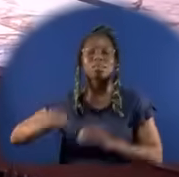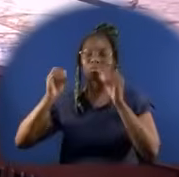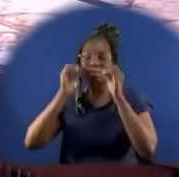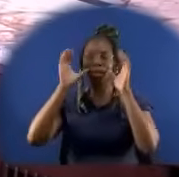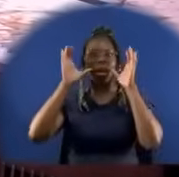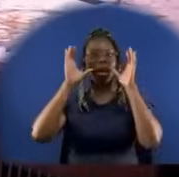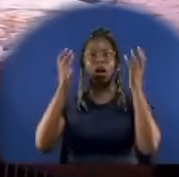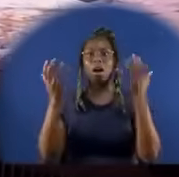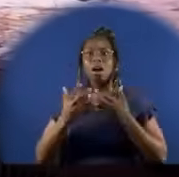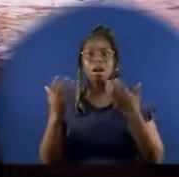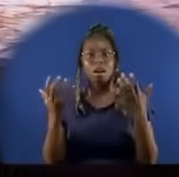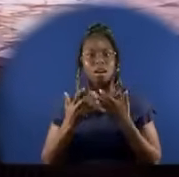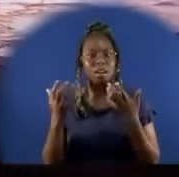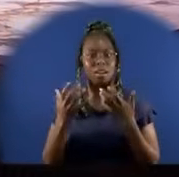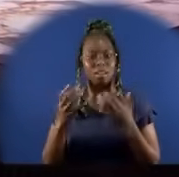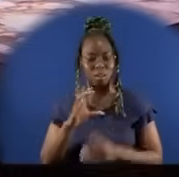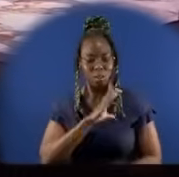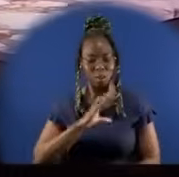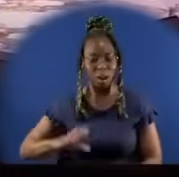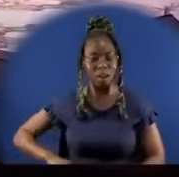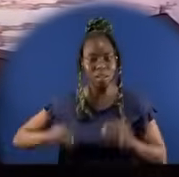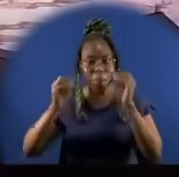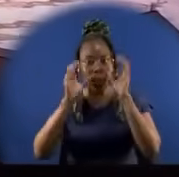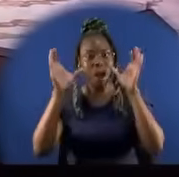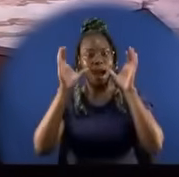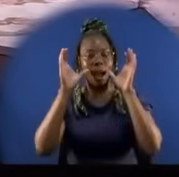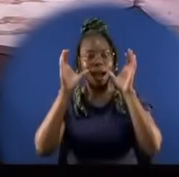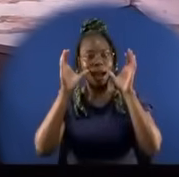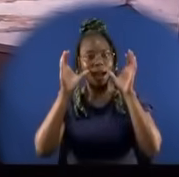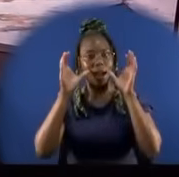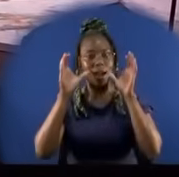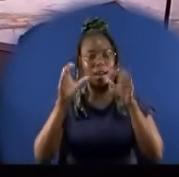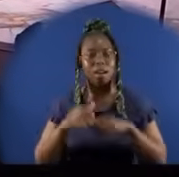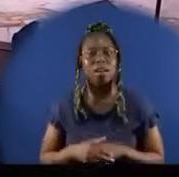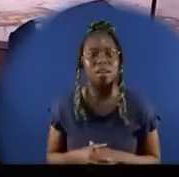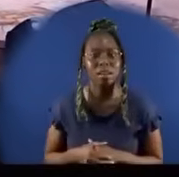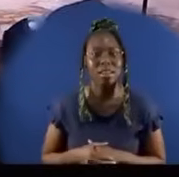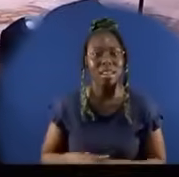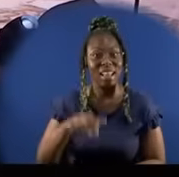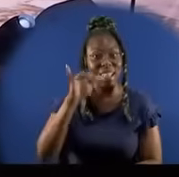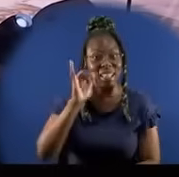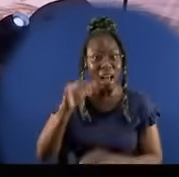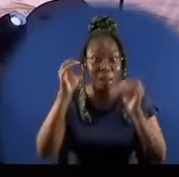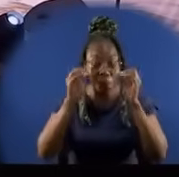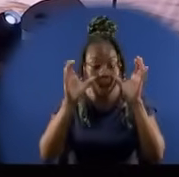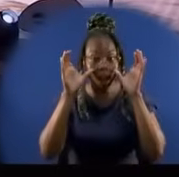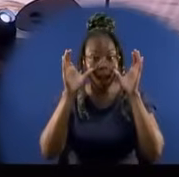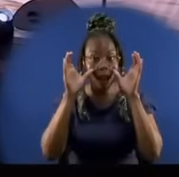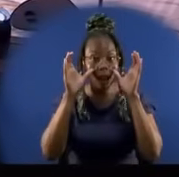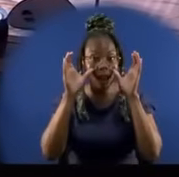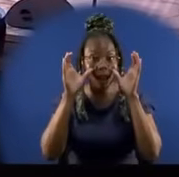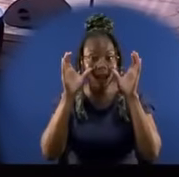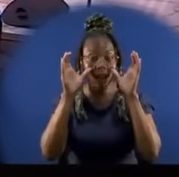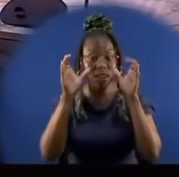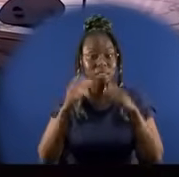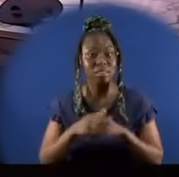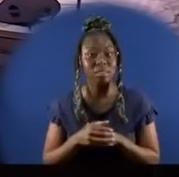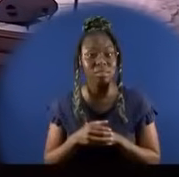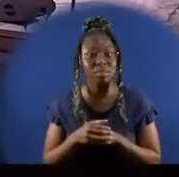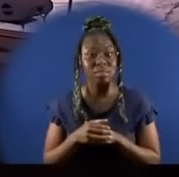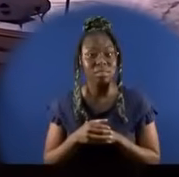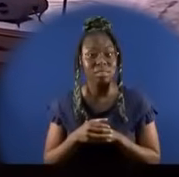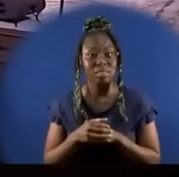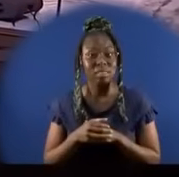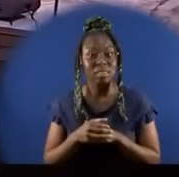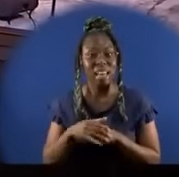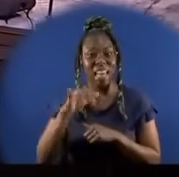Yeah. Christ's amazement. Somebody say amazement. Amazement. Now, amazement is a